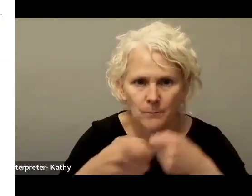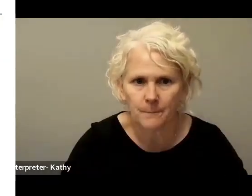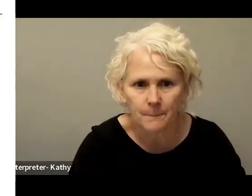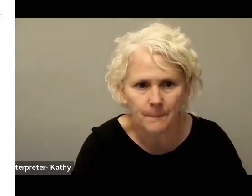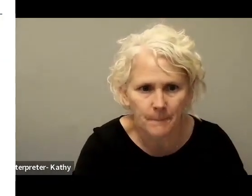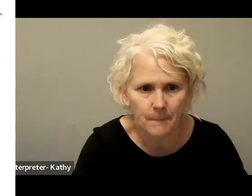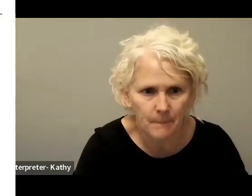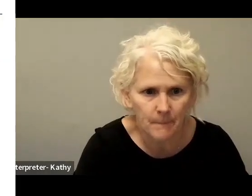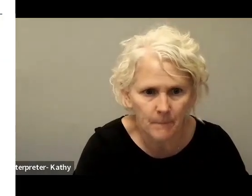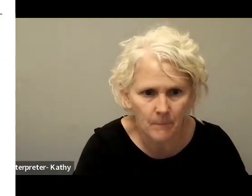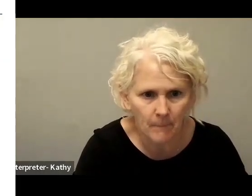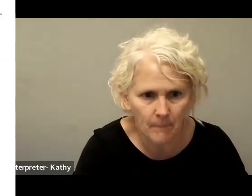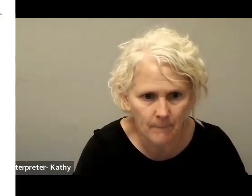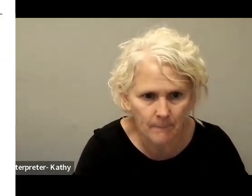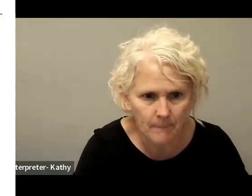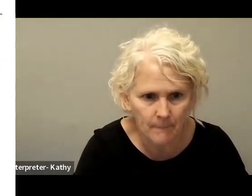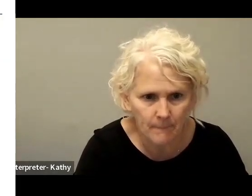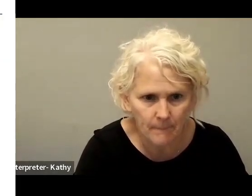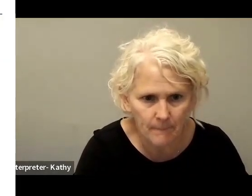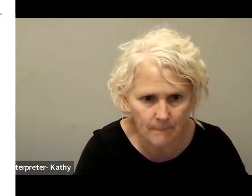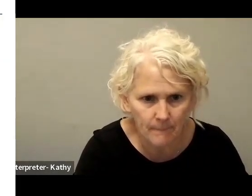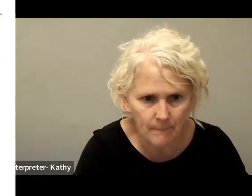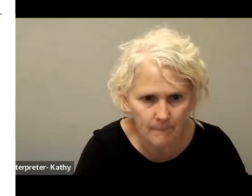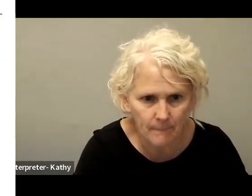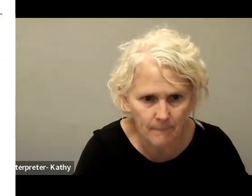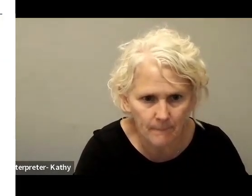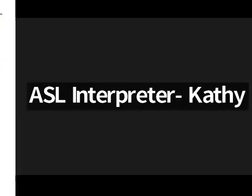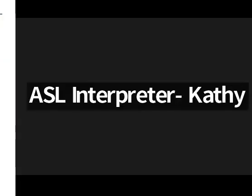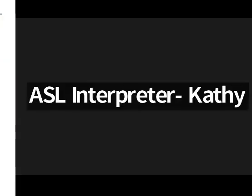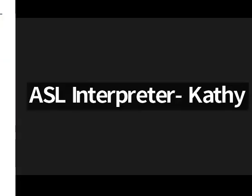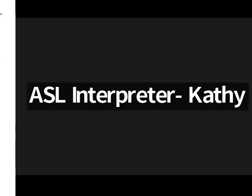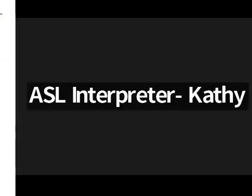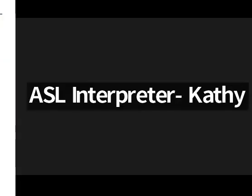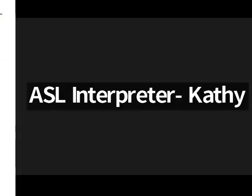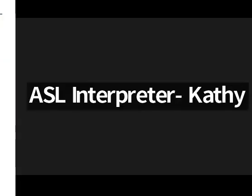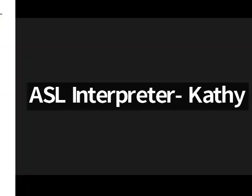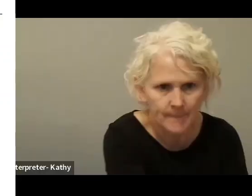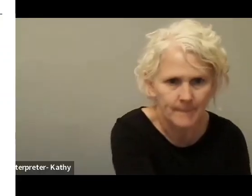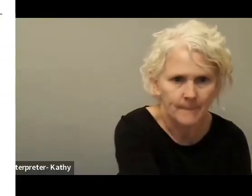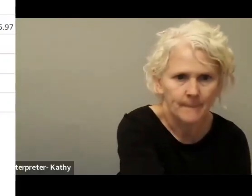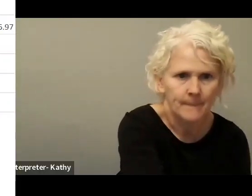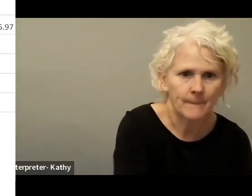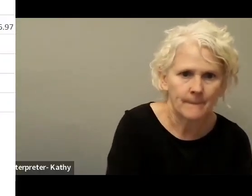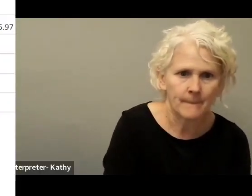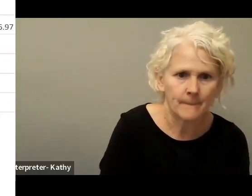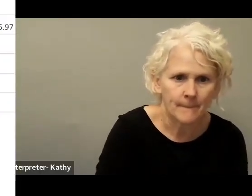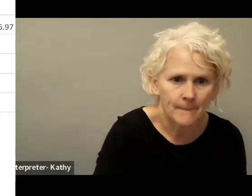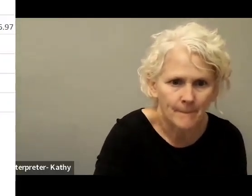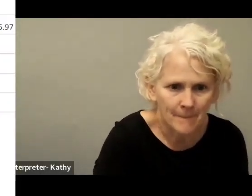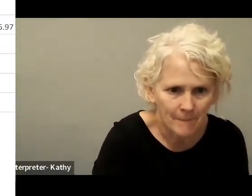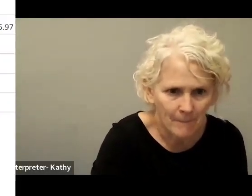So I guess strategize accordingly. All right, next slide.